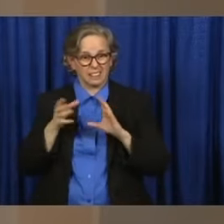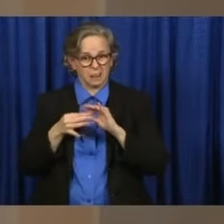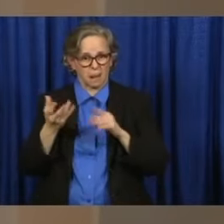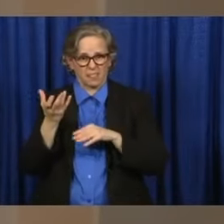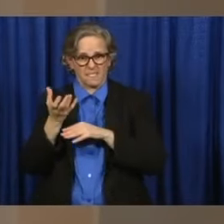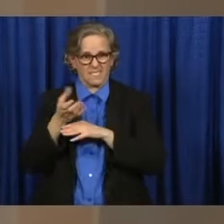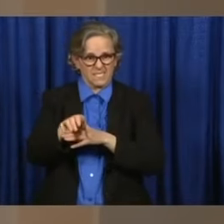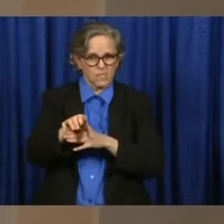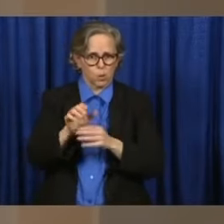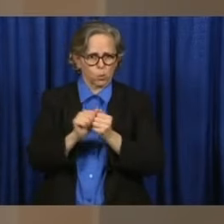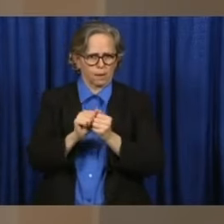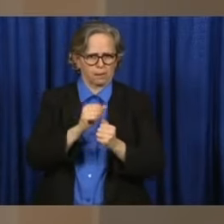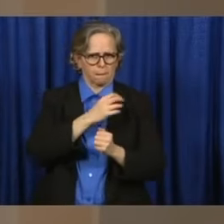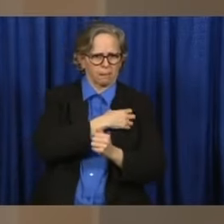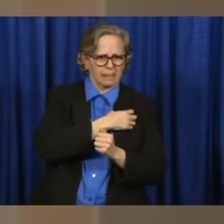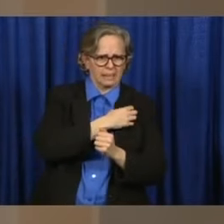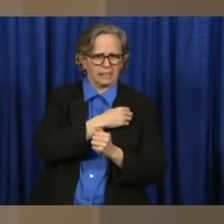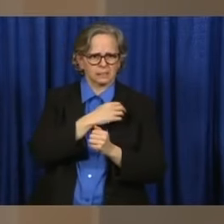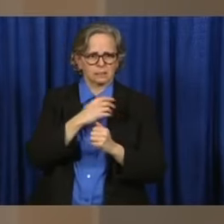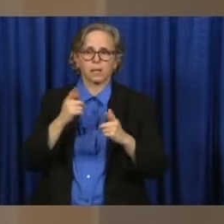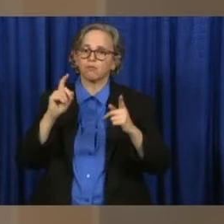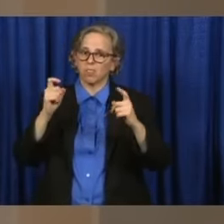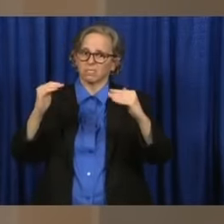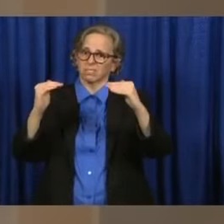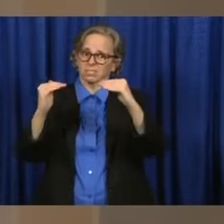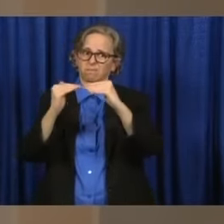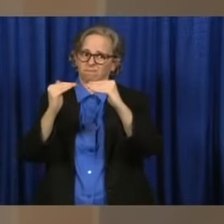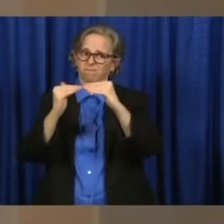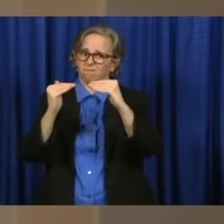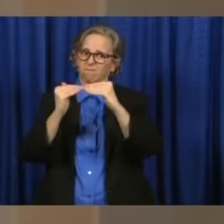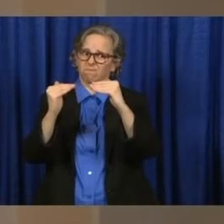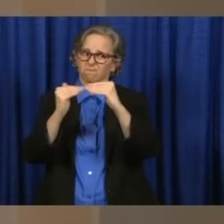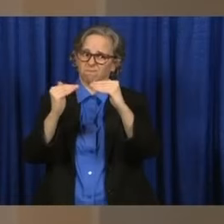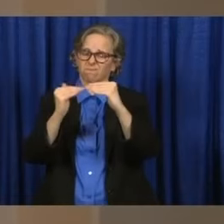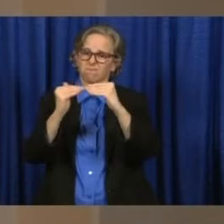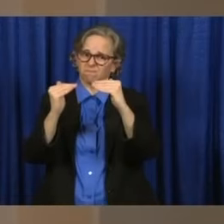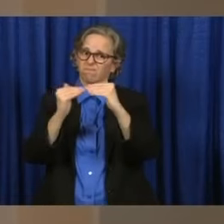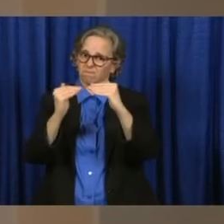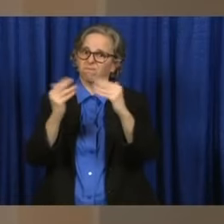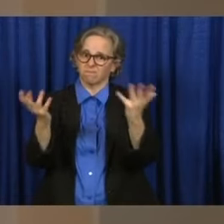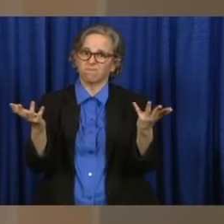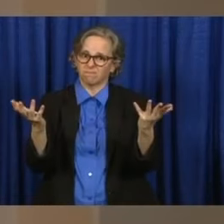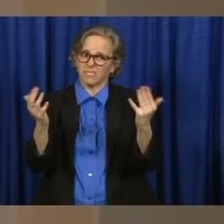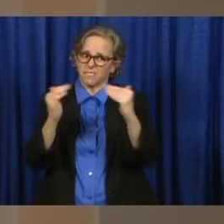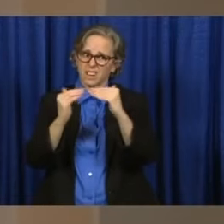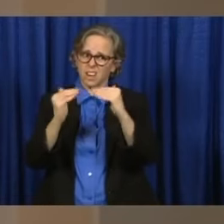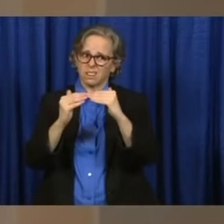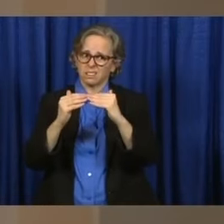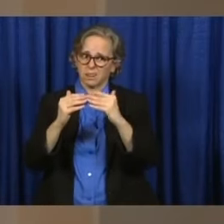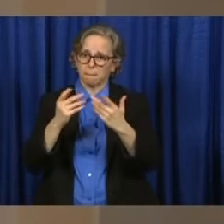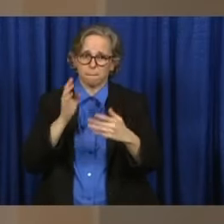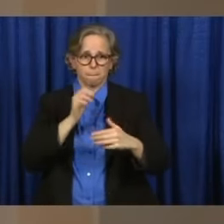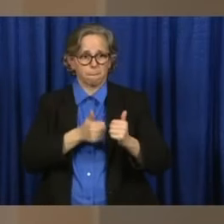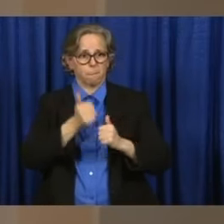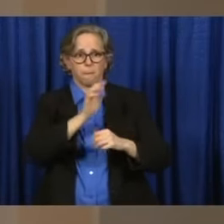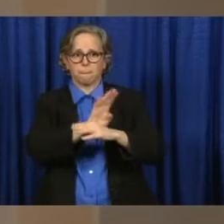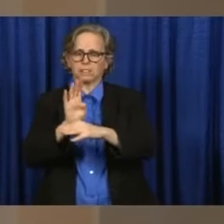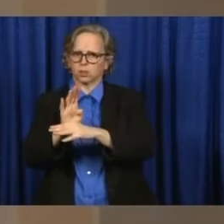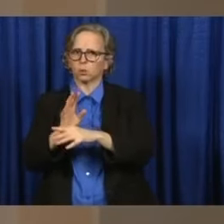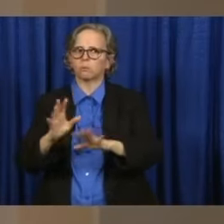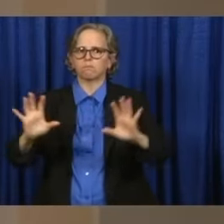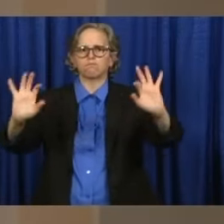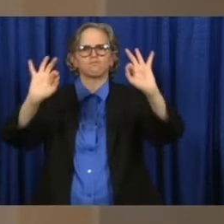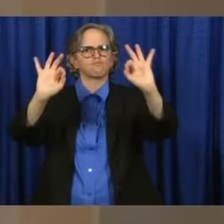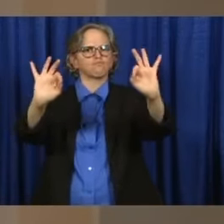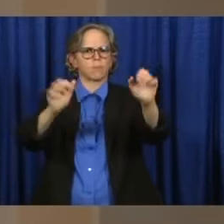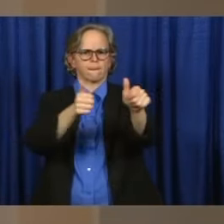a fundamental fairness issue, because most people, most businesses have been following this, and we are